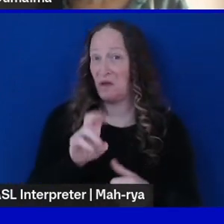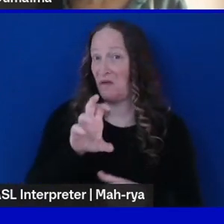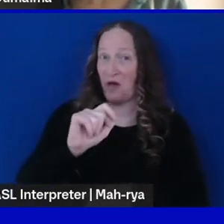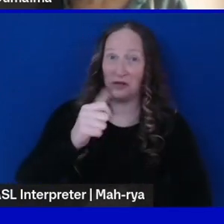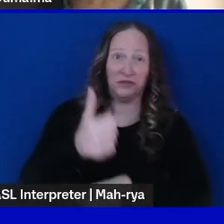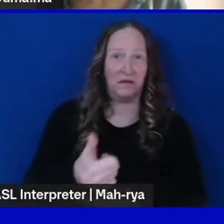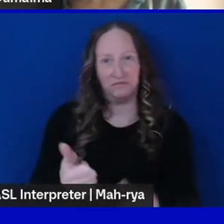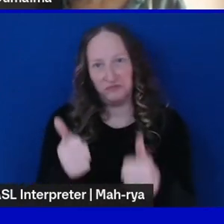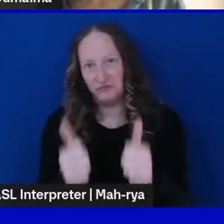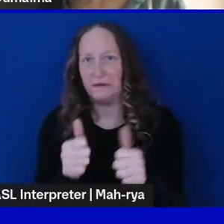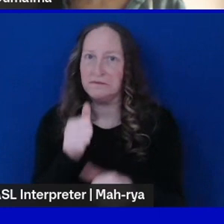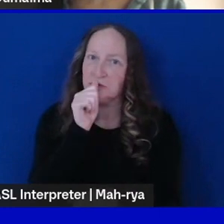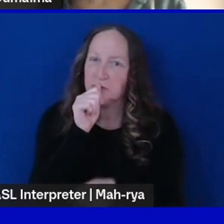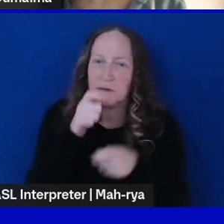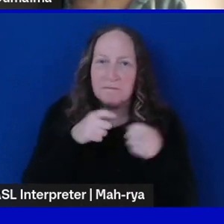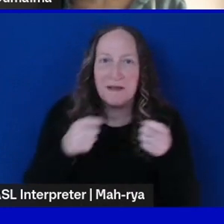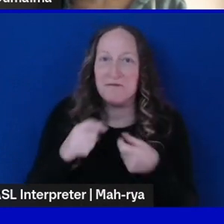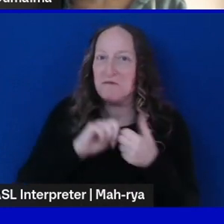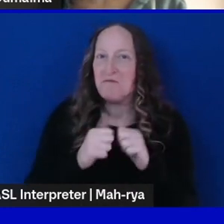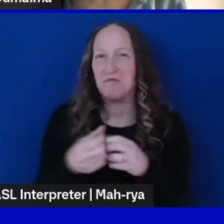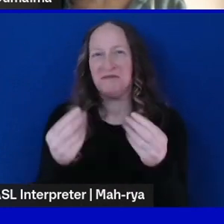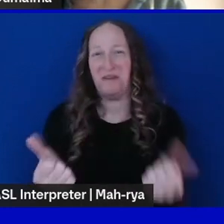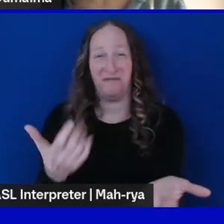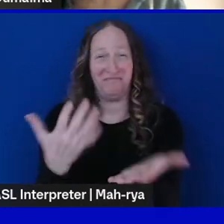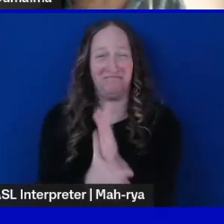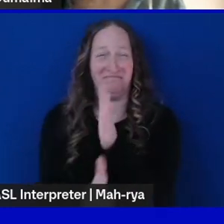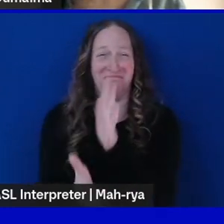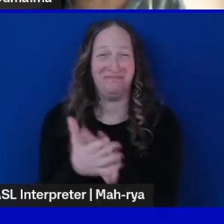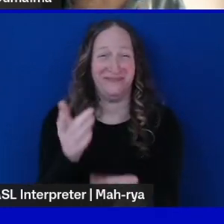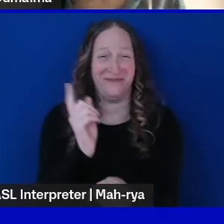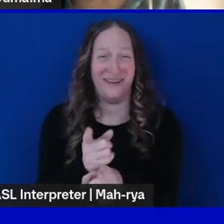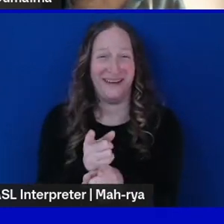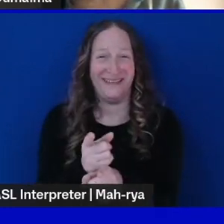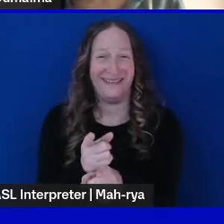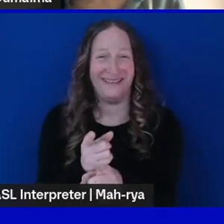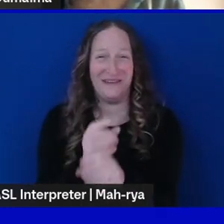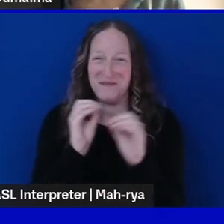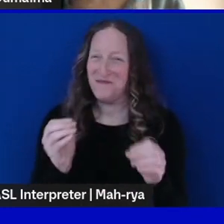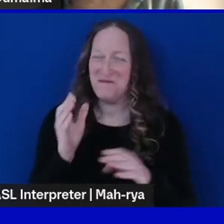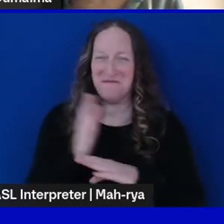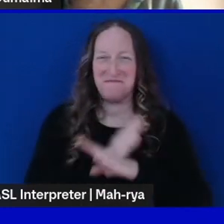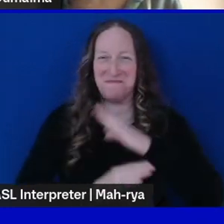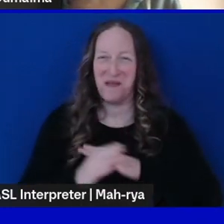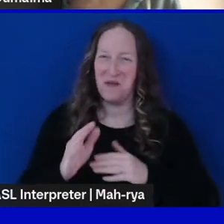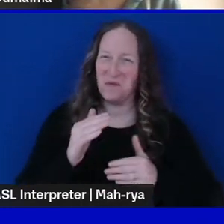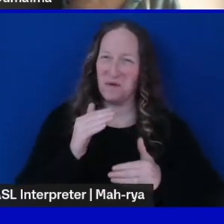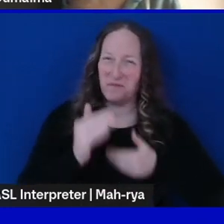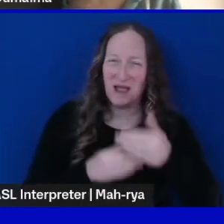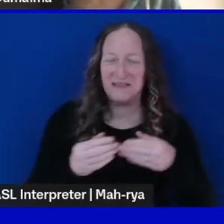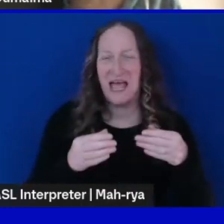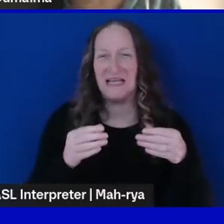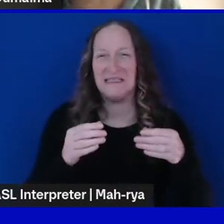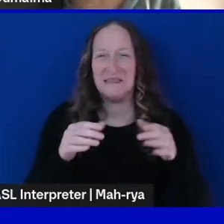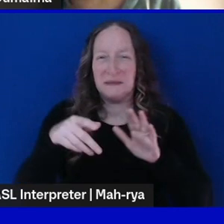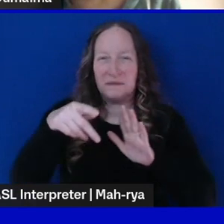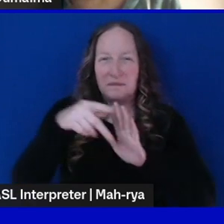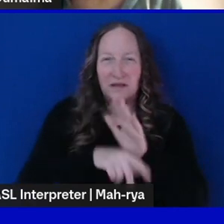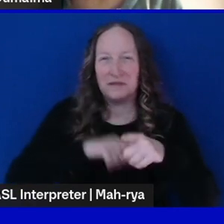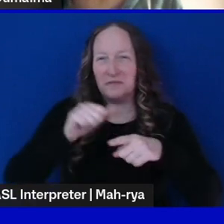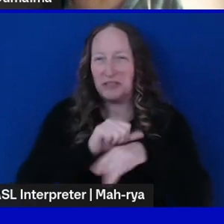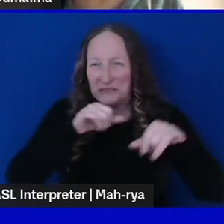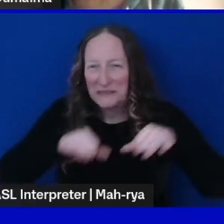and all our secret management issues are solved, right? No more manual processes, no more inconsistent practices. We're good to